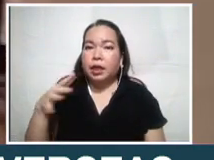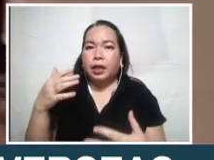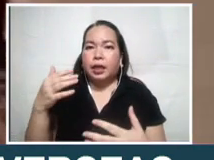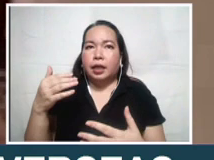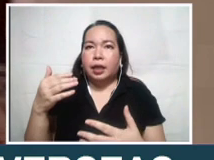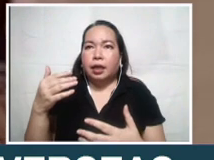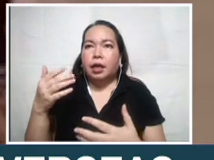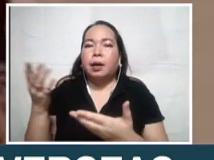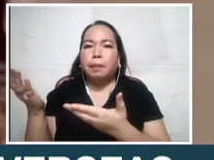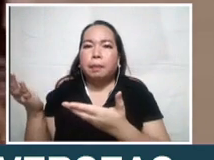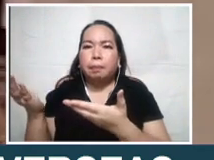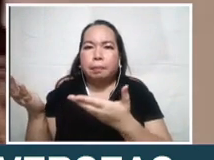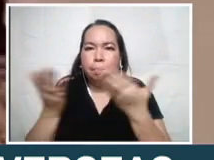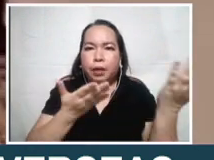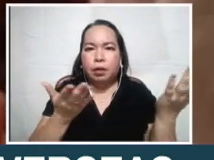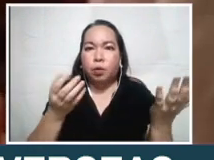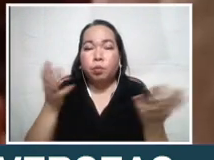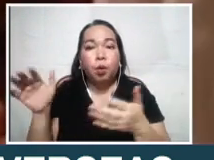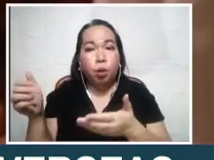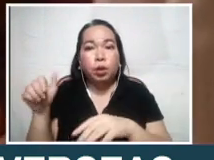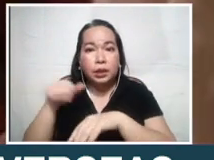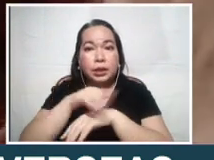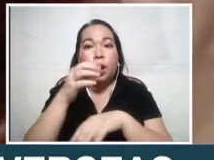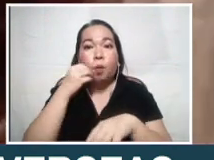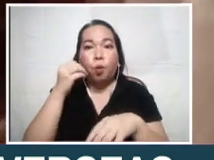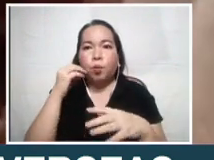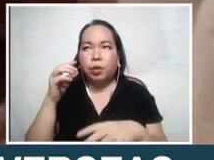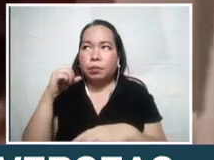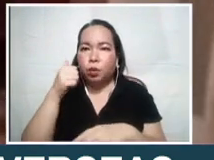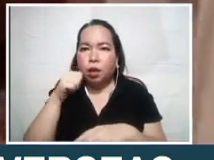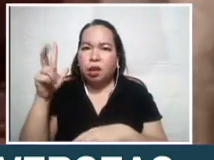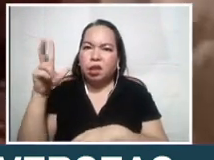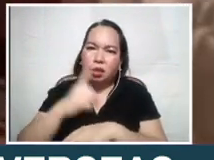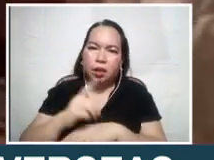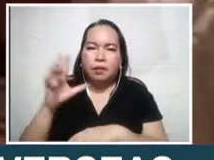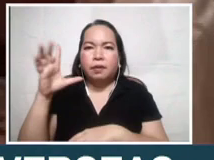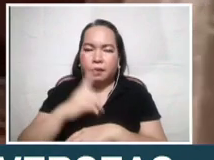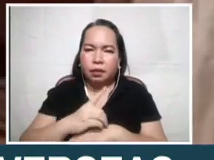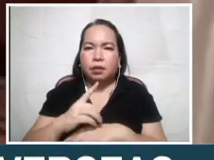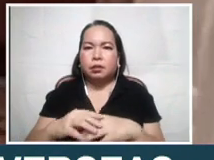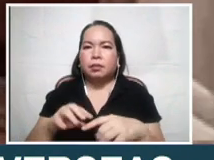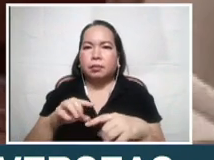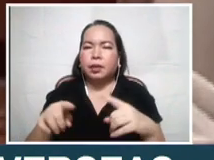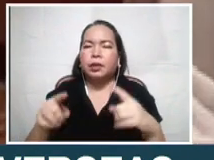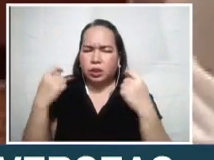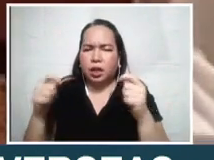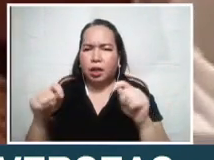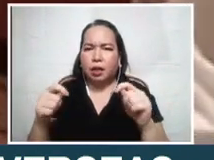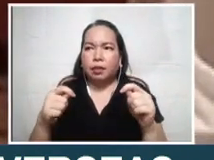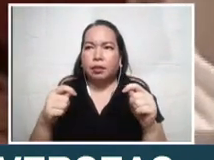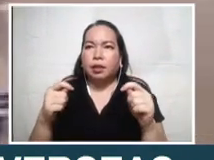in 3 to 5 days. Mm-hmm. Although the president said that we have 1 week to do that, we will try to deliver them to